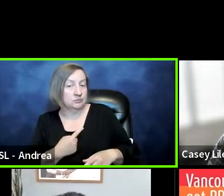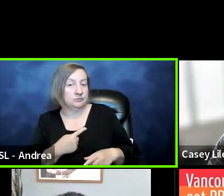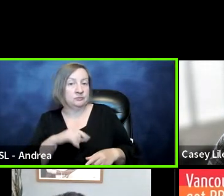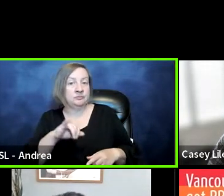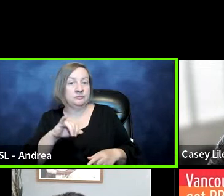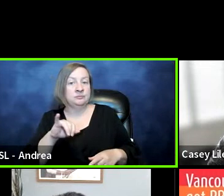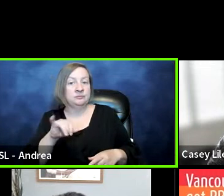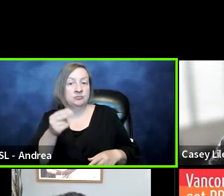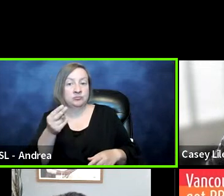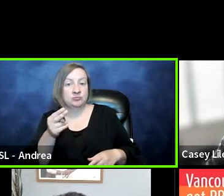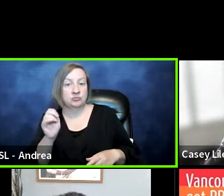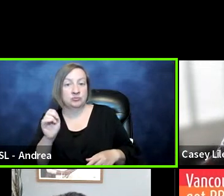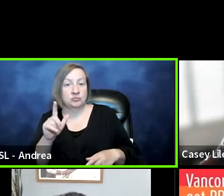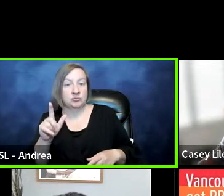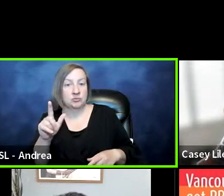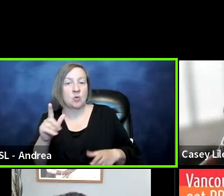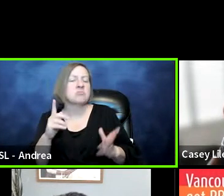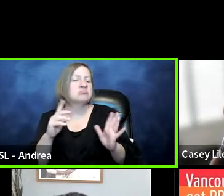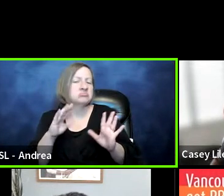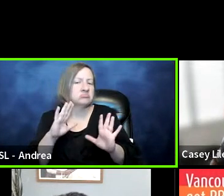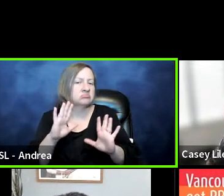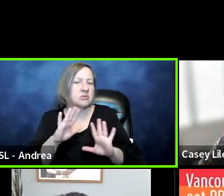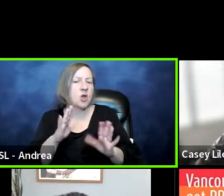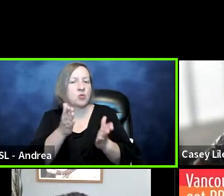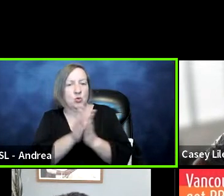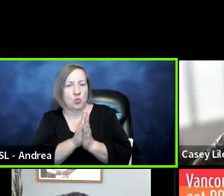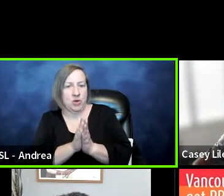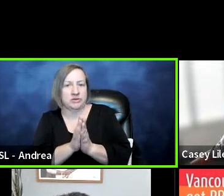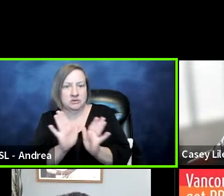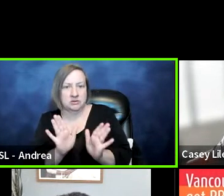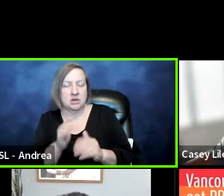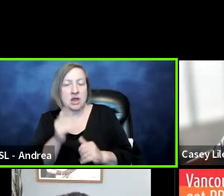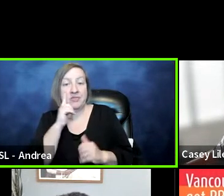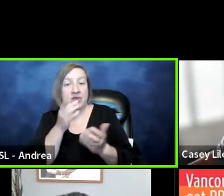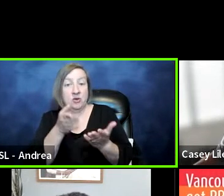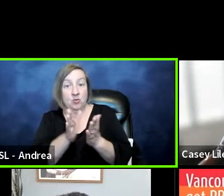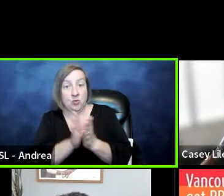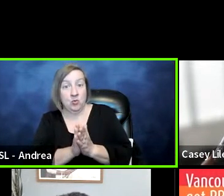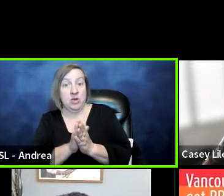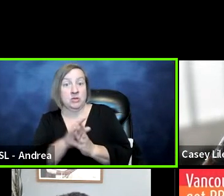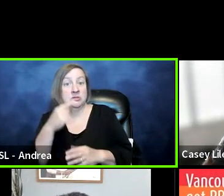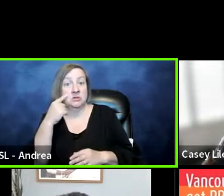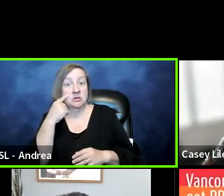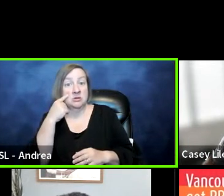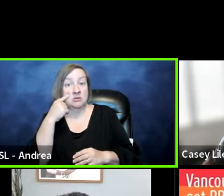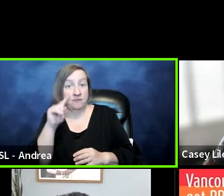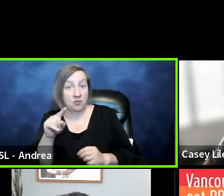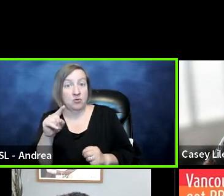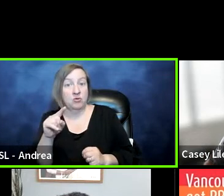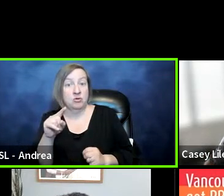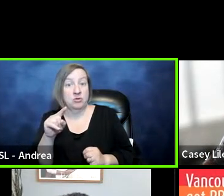Janelle, or a request. Is it a request for